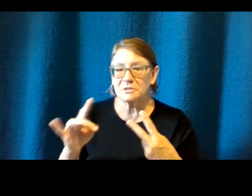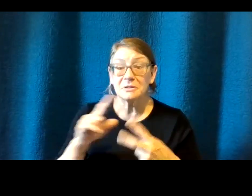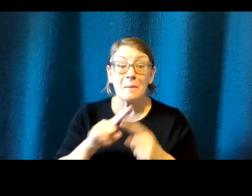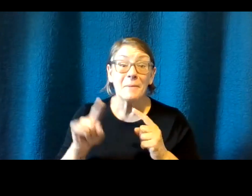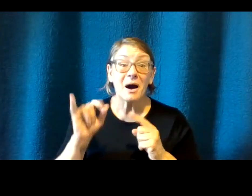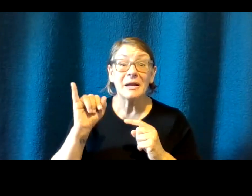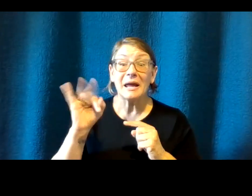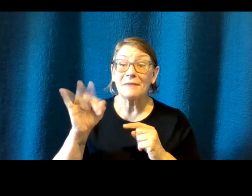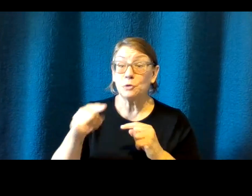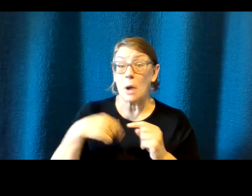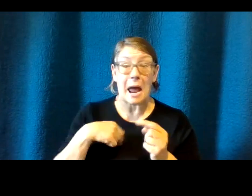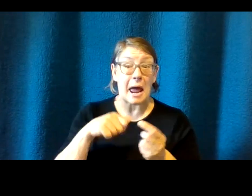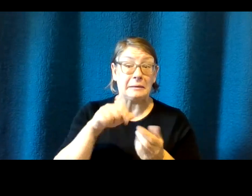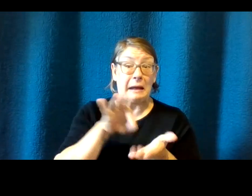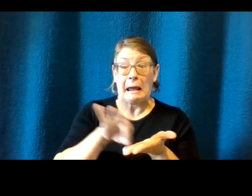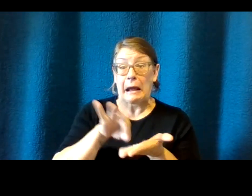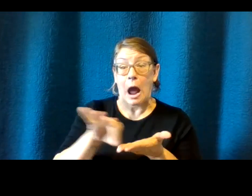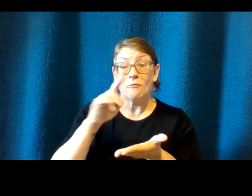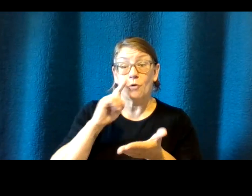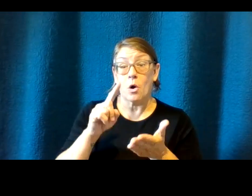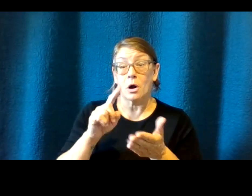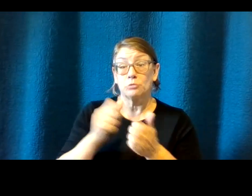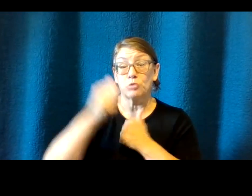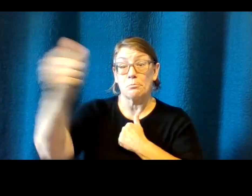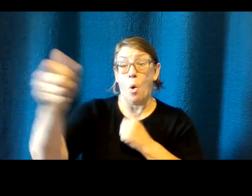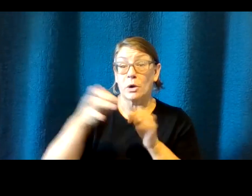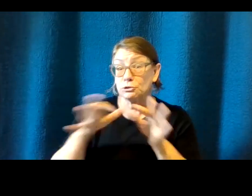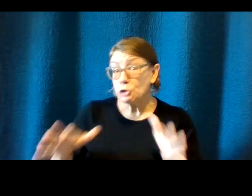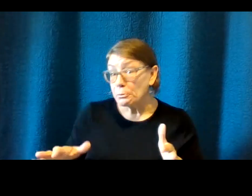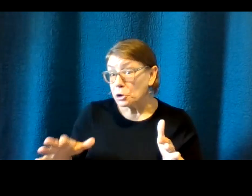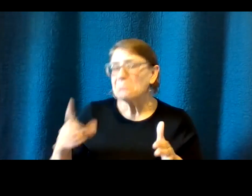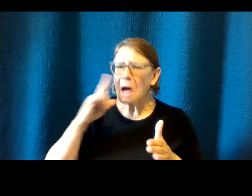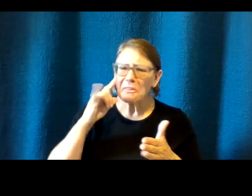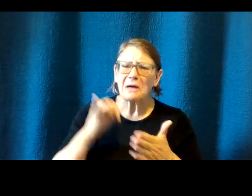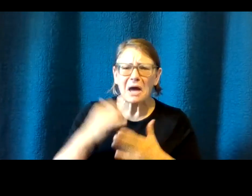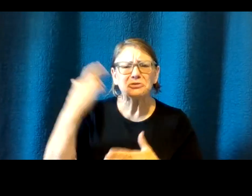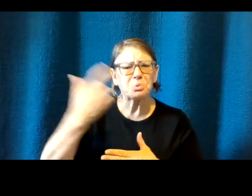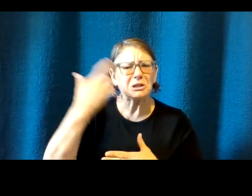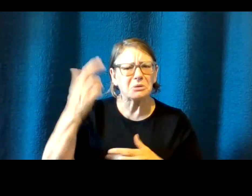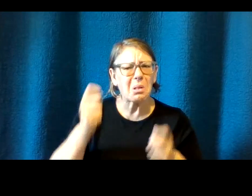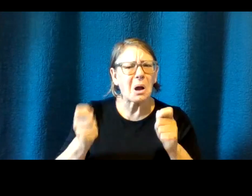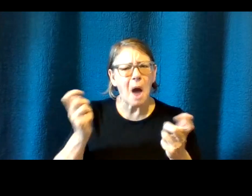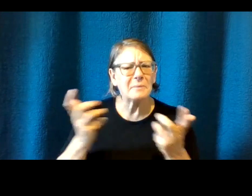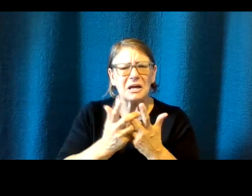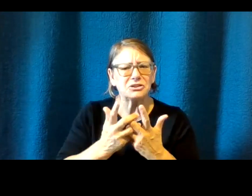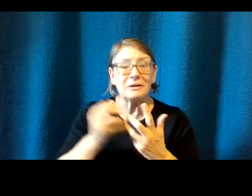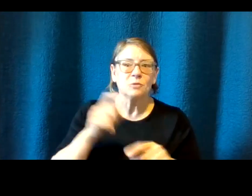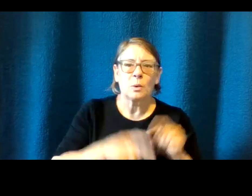remote interpreter, that is, I think, a reasonable accommodation if you couldn't afford